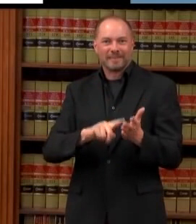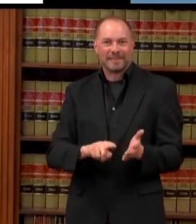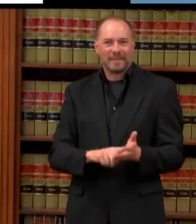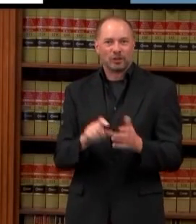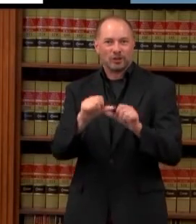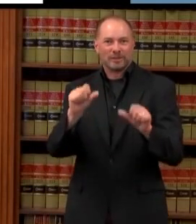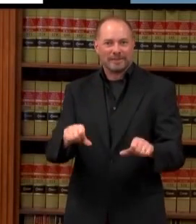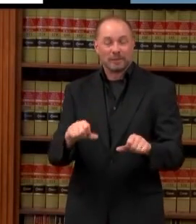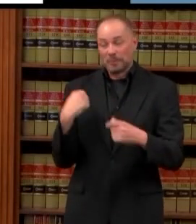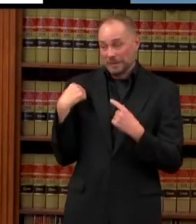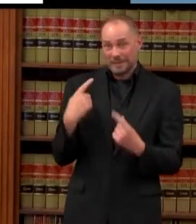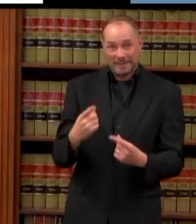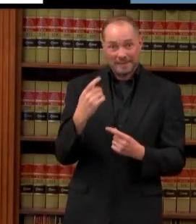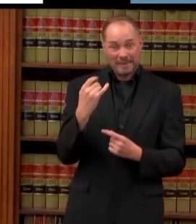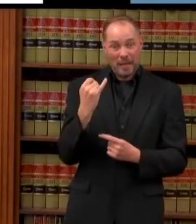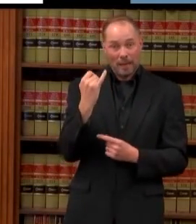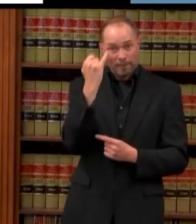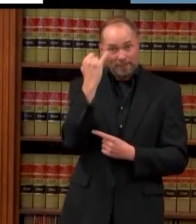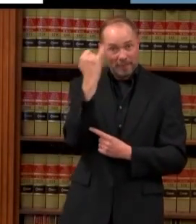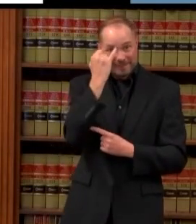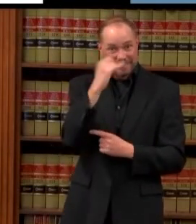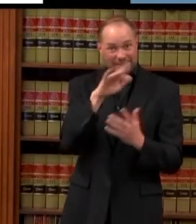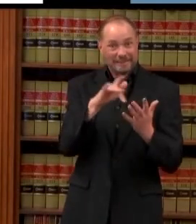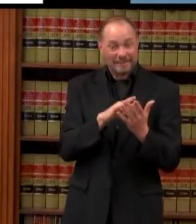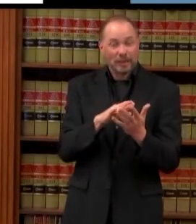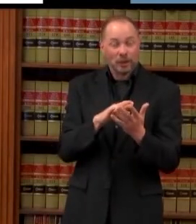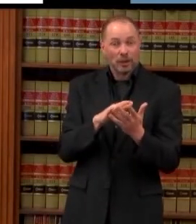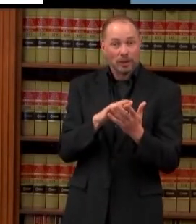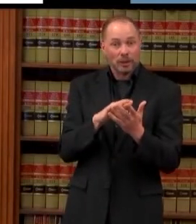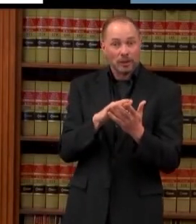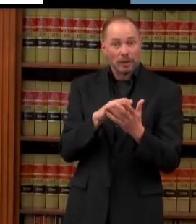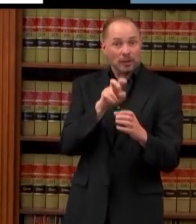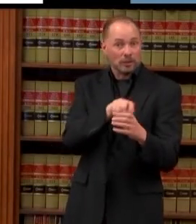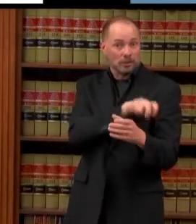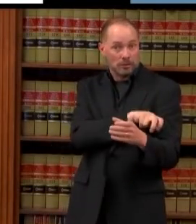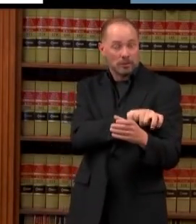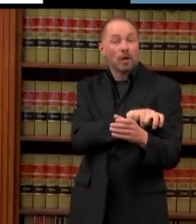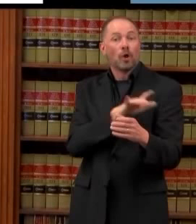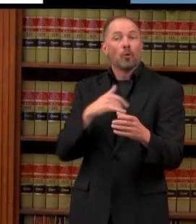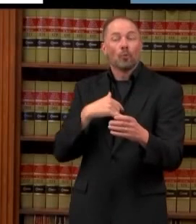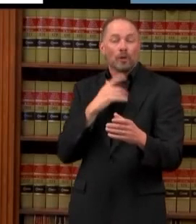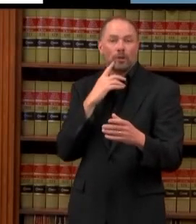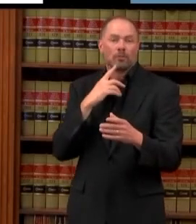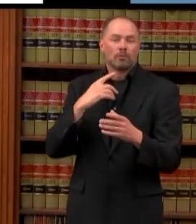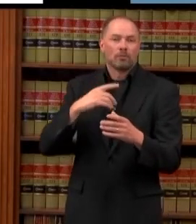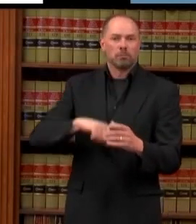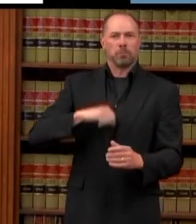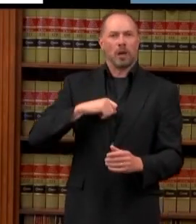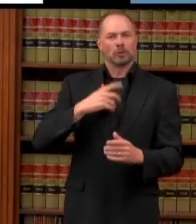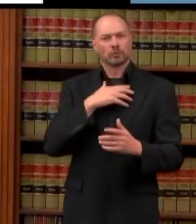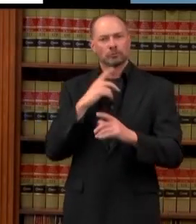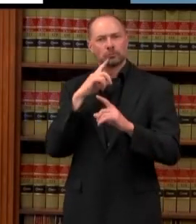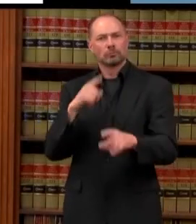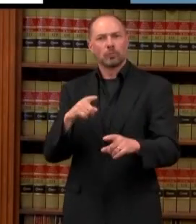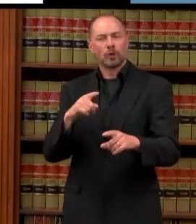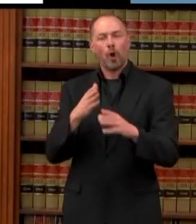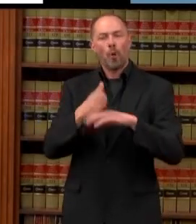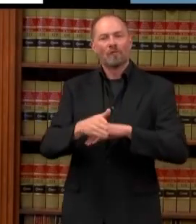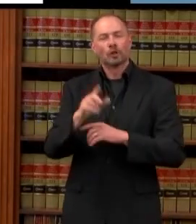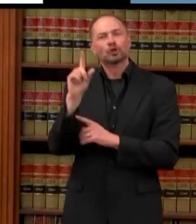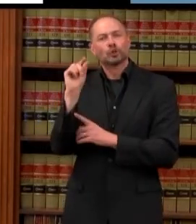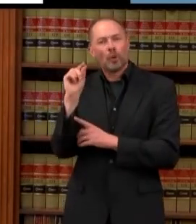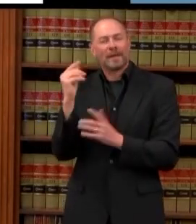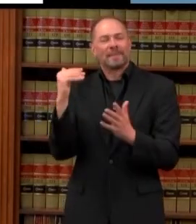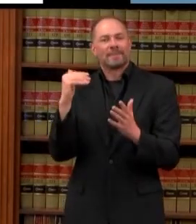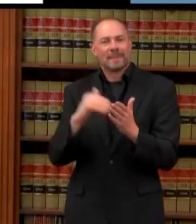Since the Pepsi Center stood down, we're very pleased to report that over 20,000 tests have been conducted at